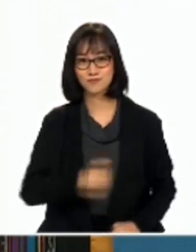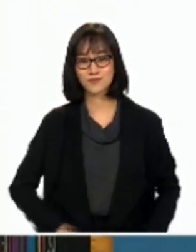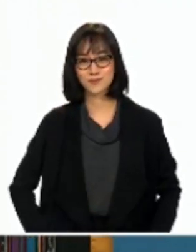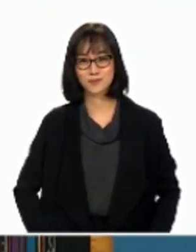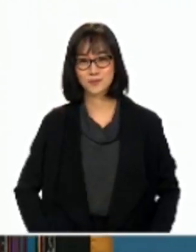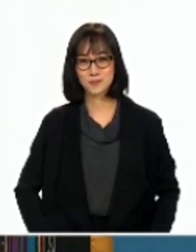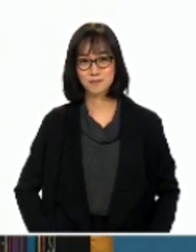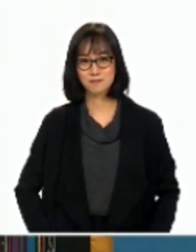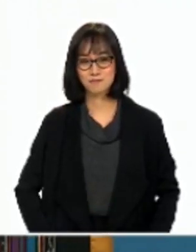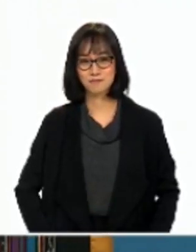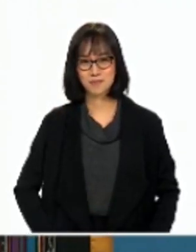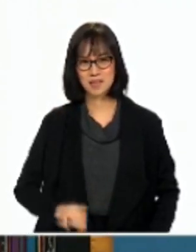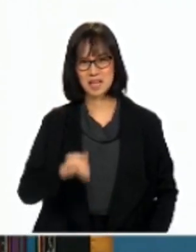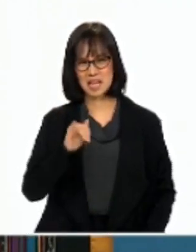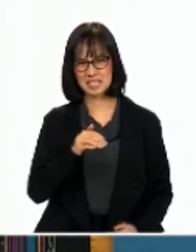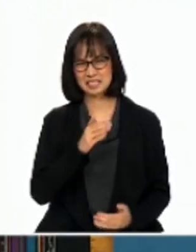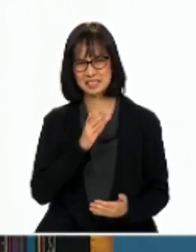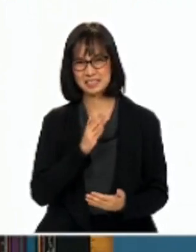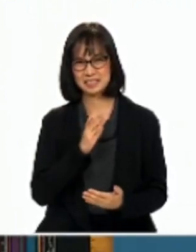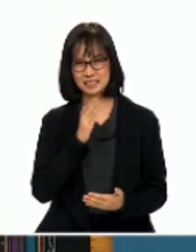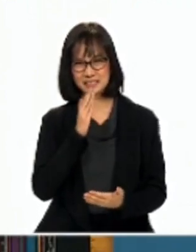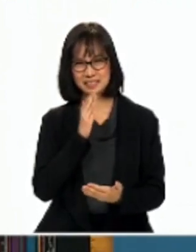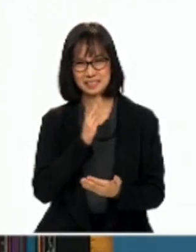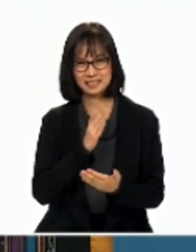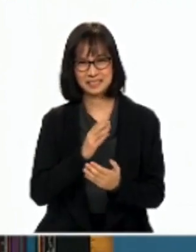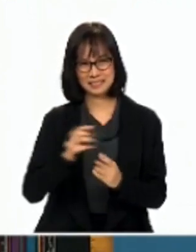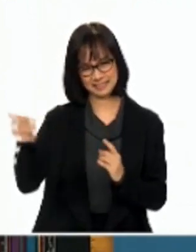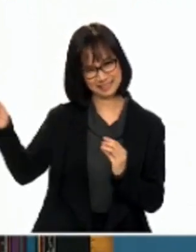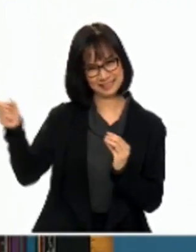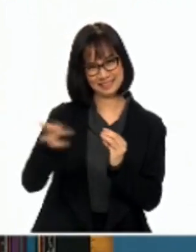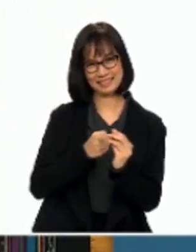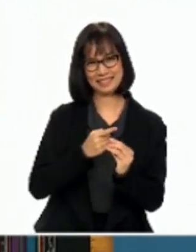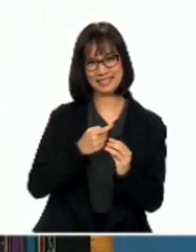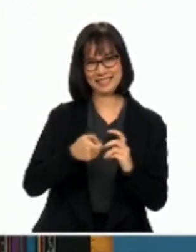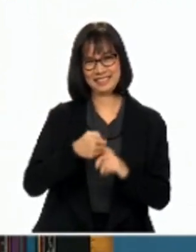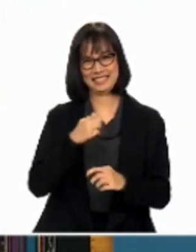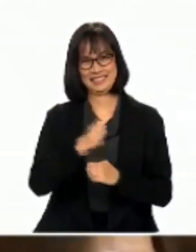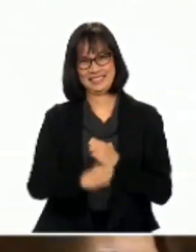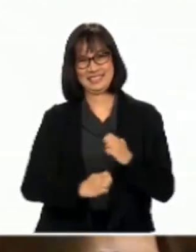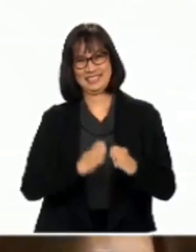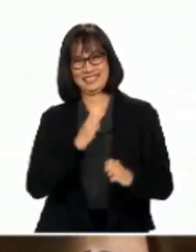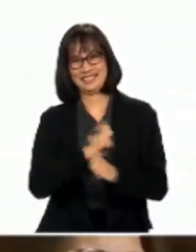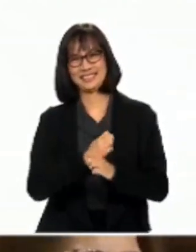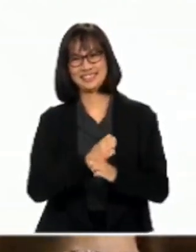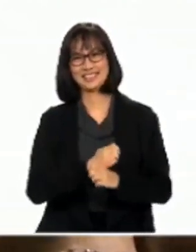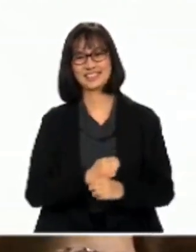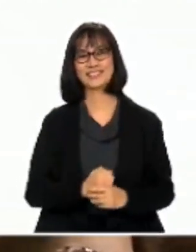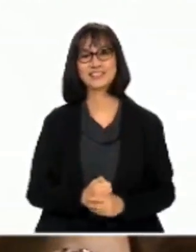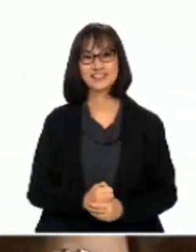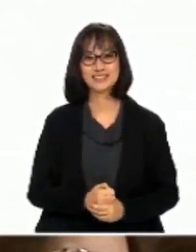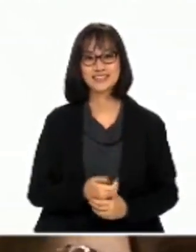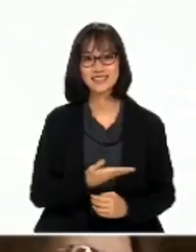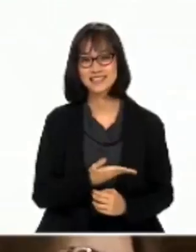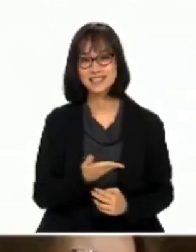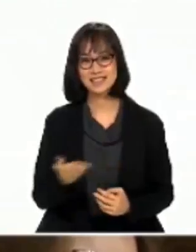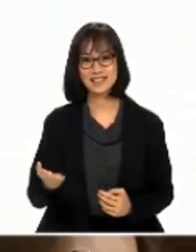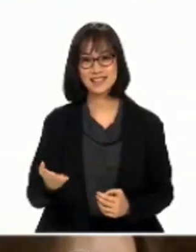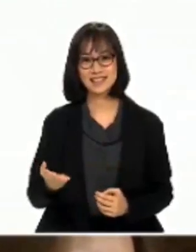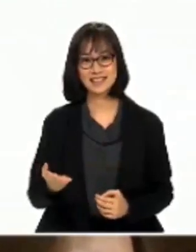They should be exterminated from the face of the earth. They are the ones, you